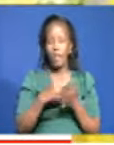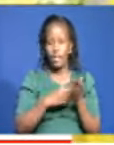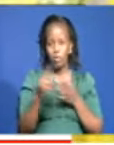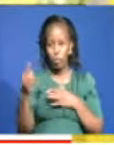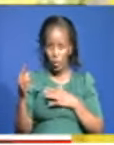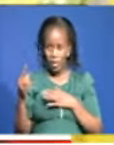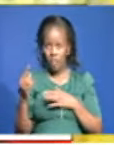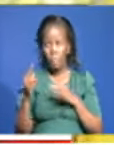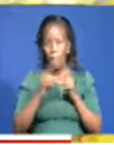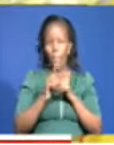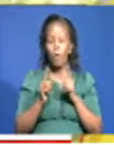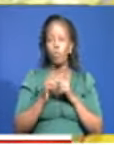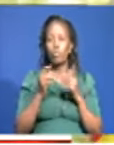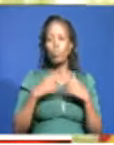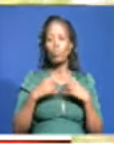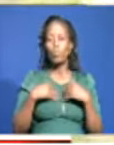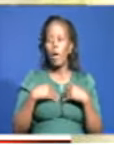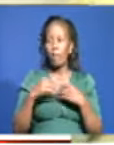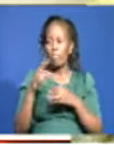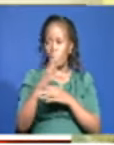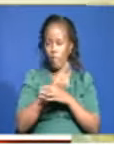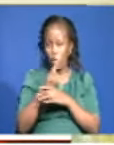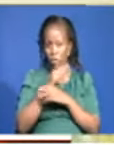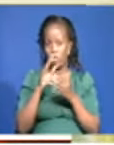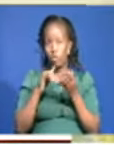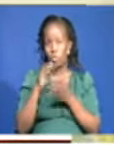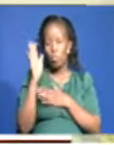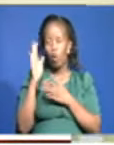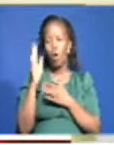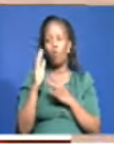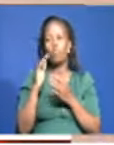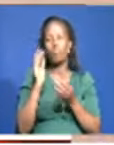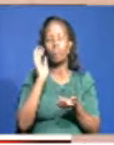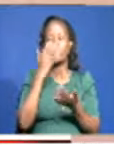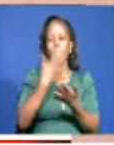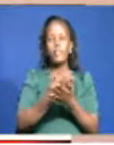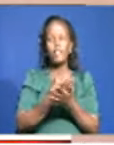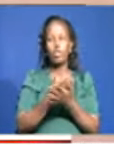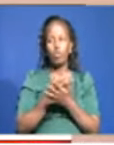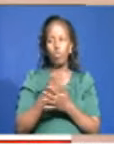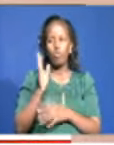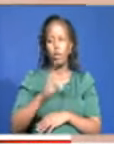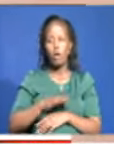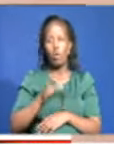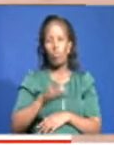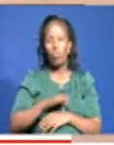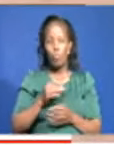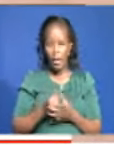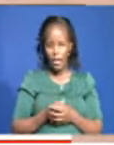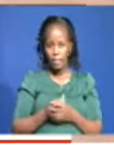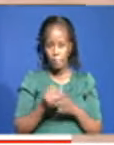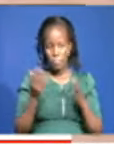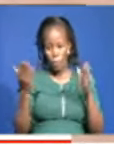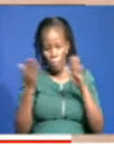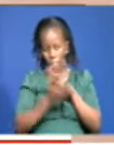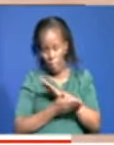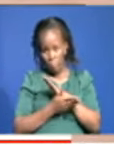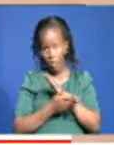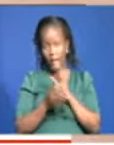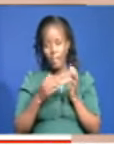and regularize the further detention of our client. As the file miscellaneous